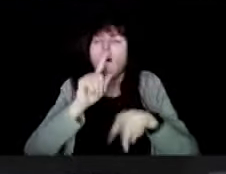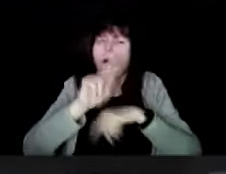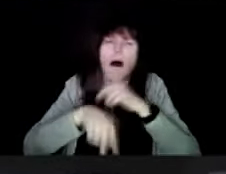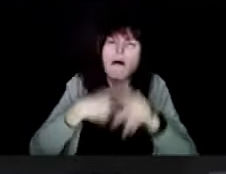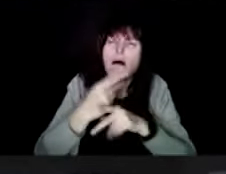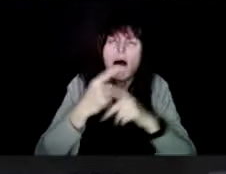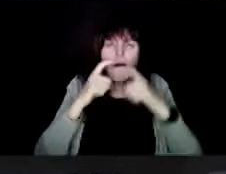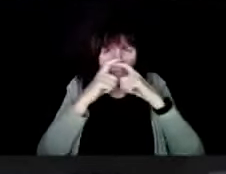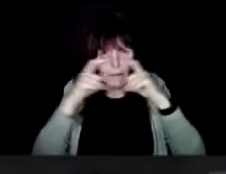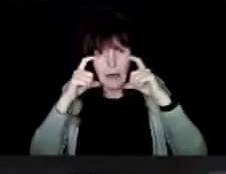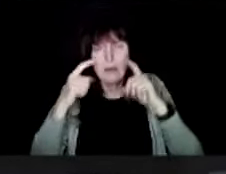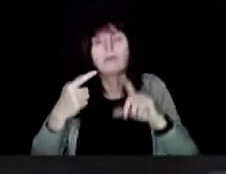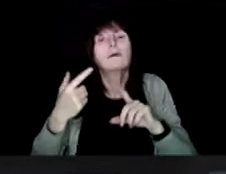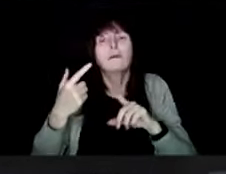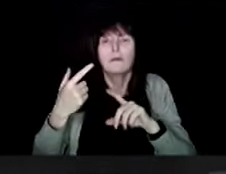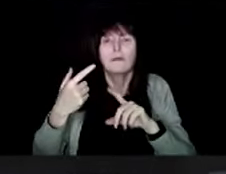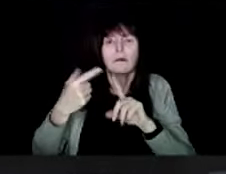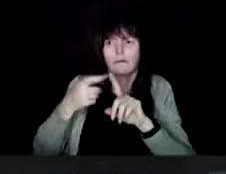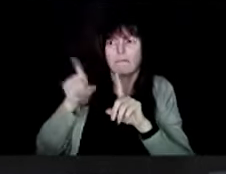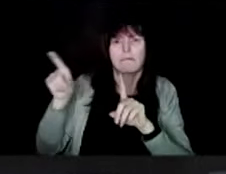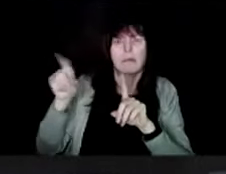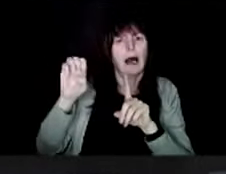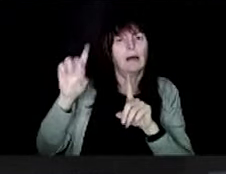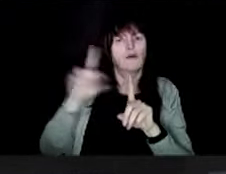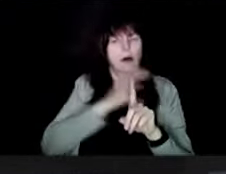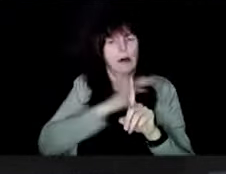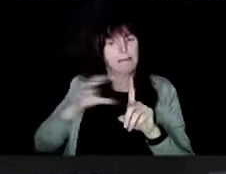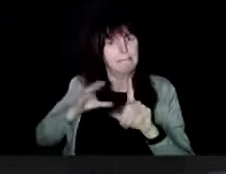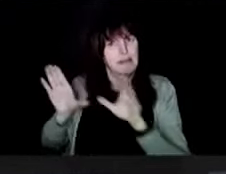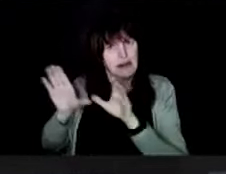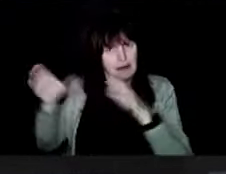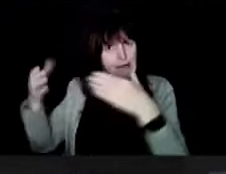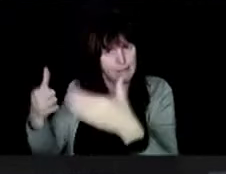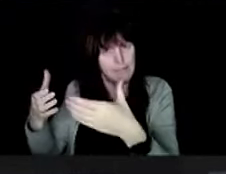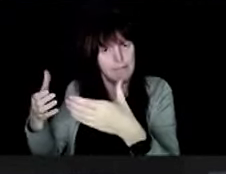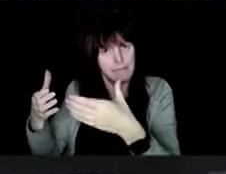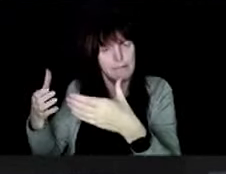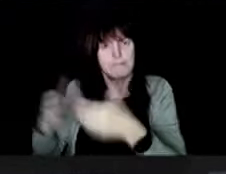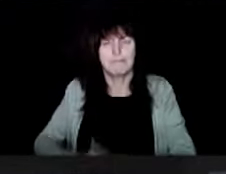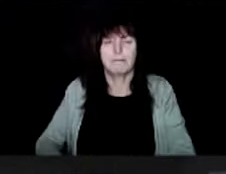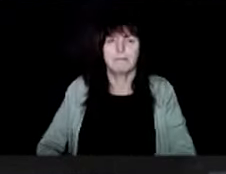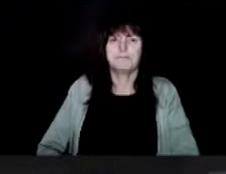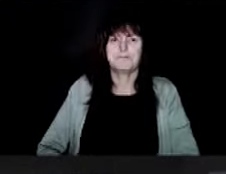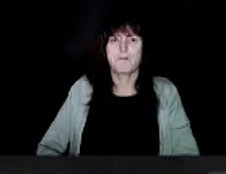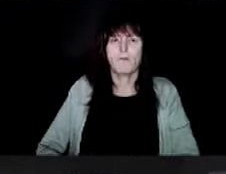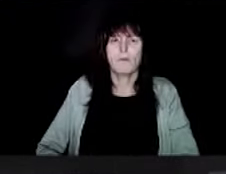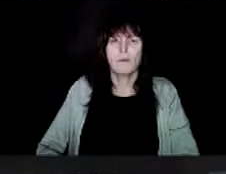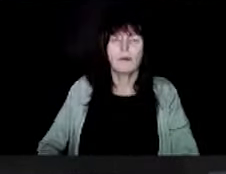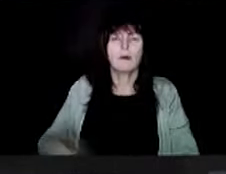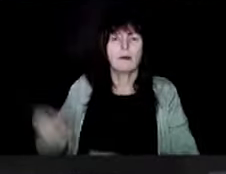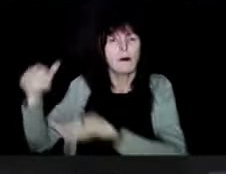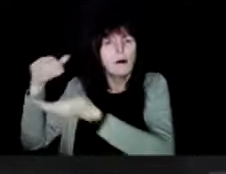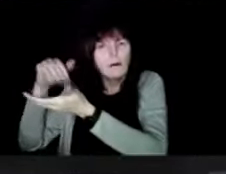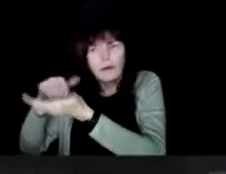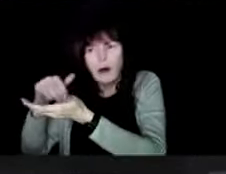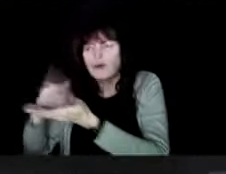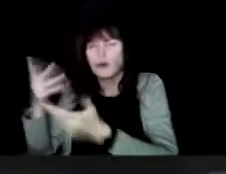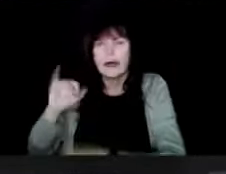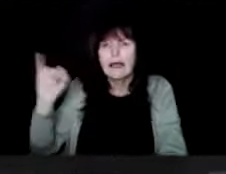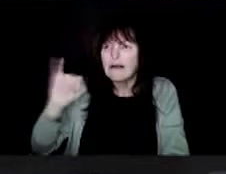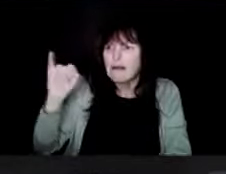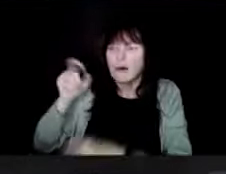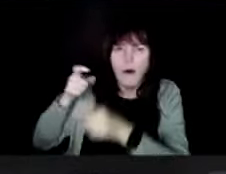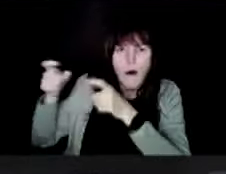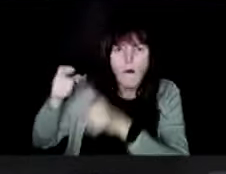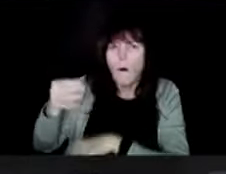medical officers of health in partner with infection prevention control experts in partnership with the Ministry of Education.